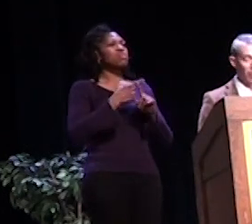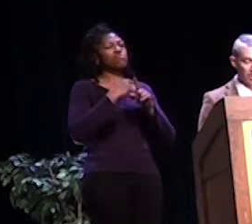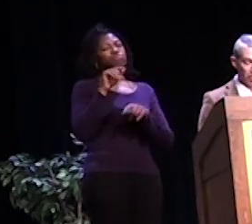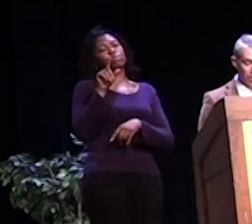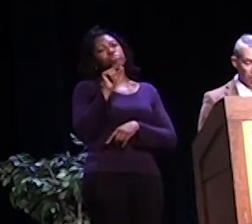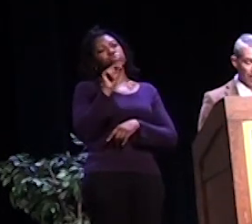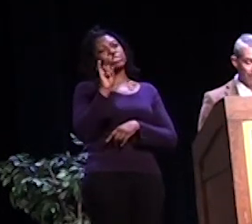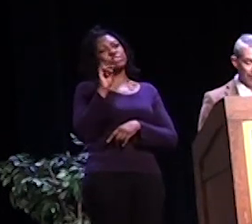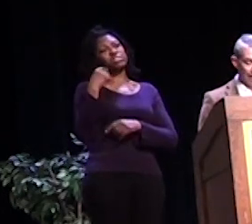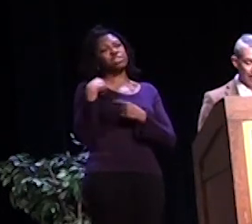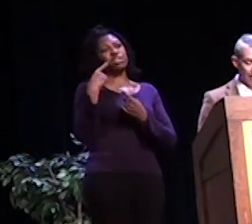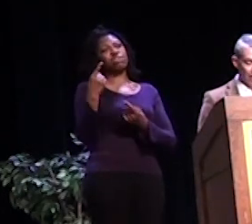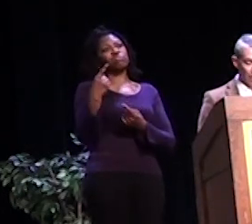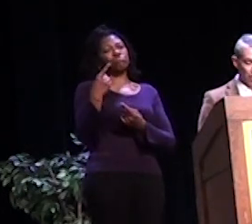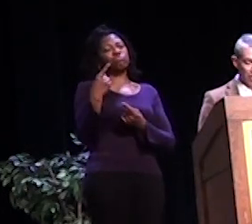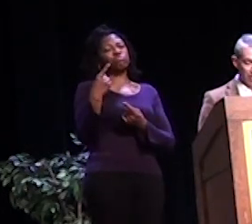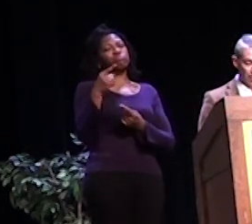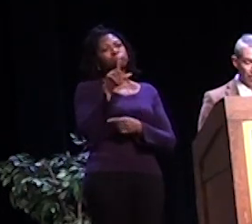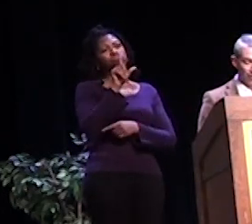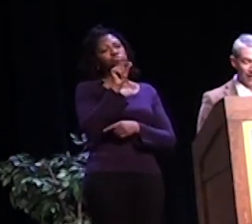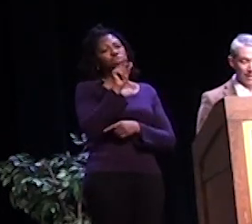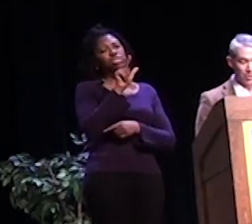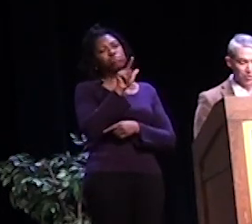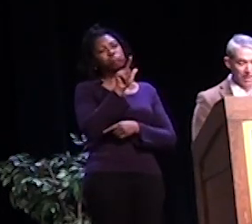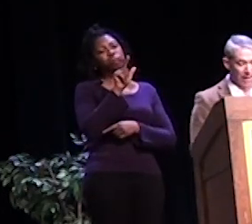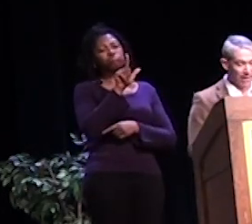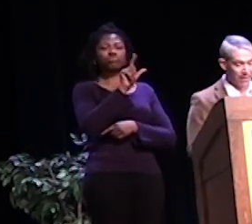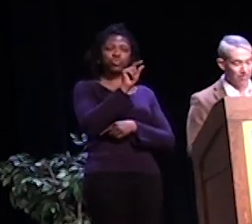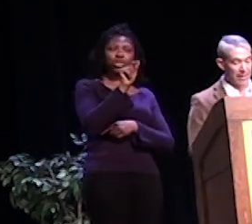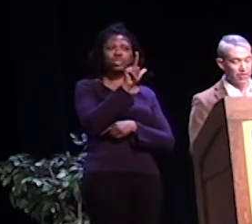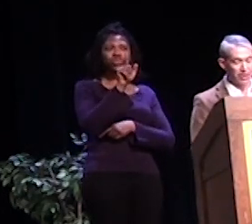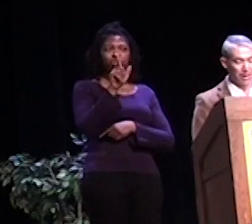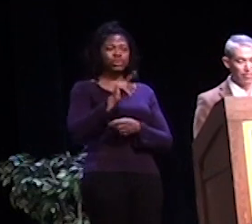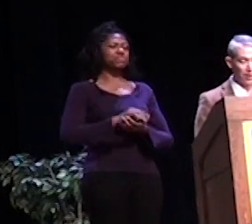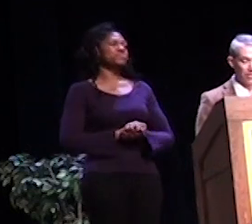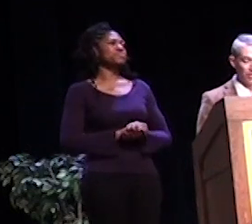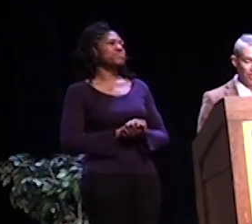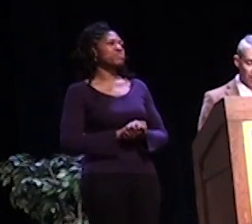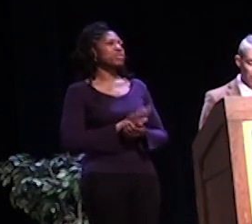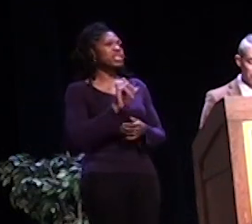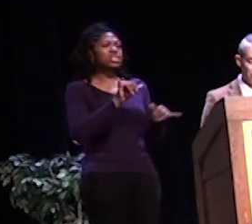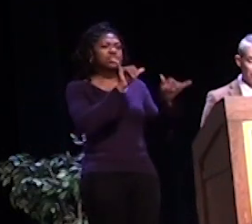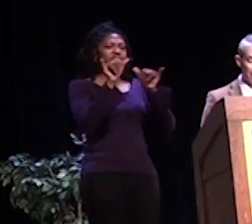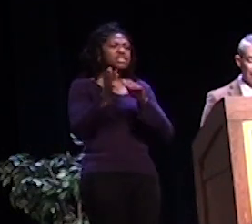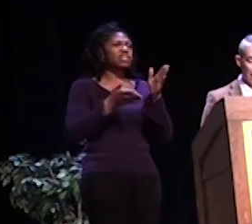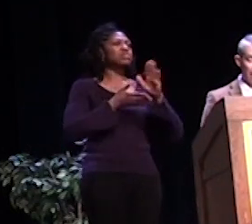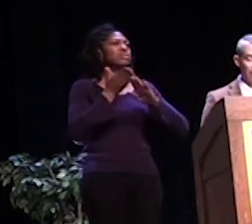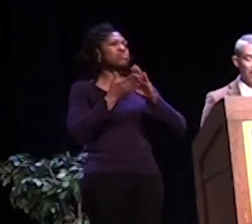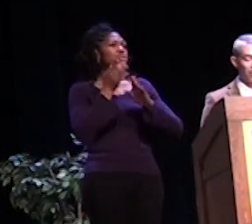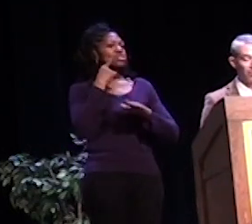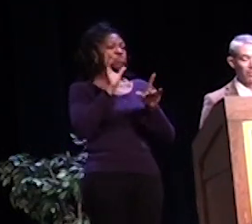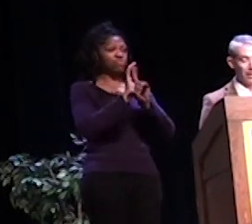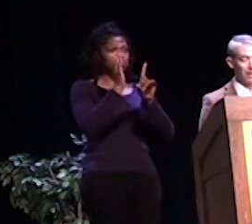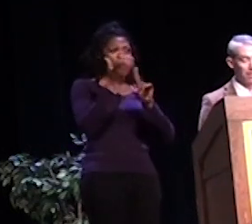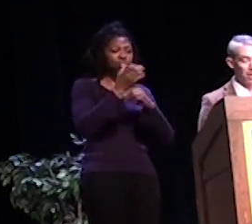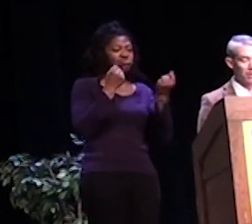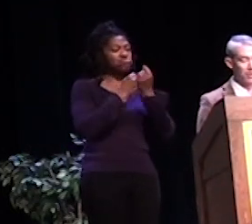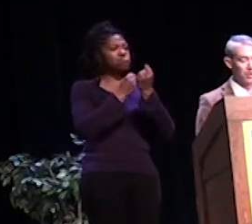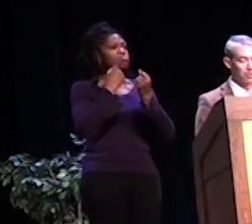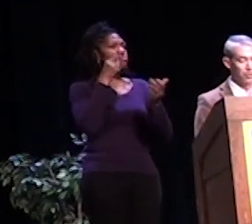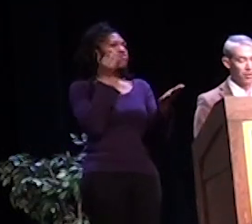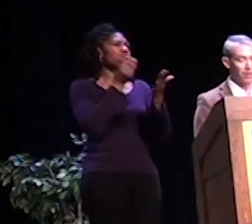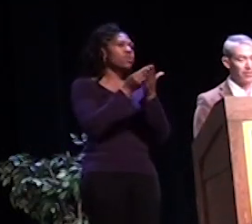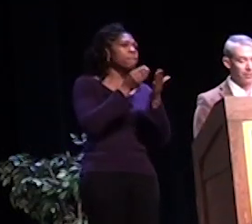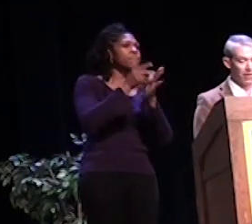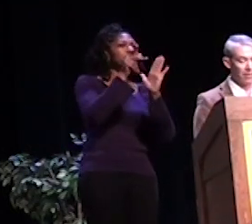2017 to 2021, where she improved financial standing and business operations, the culture, and advocated for funding and